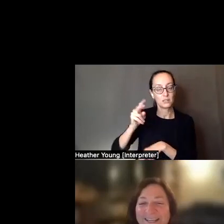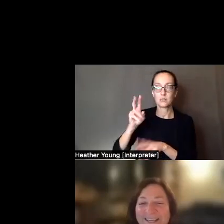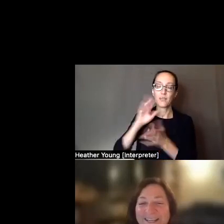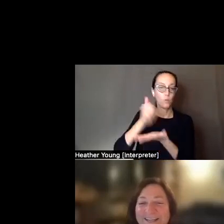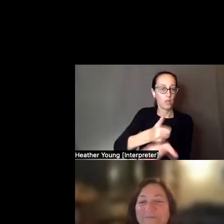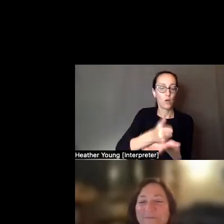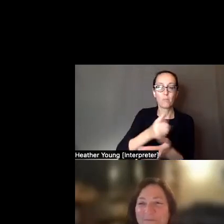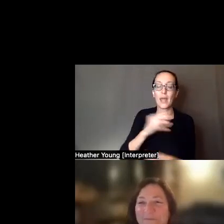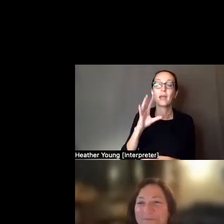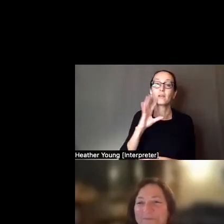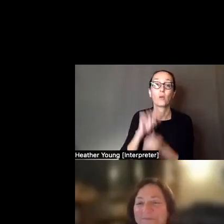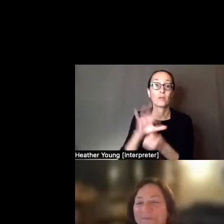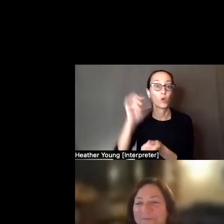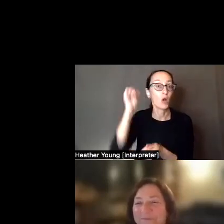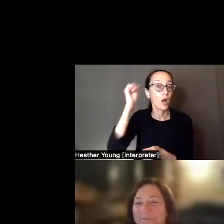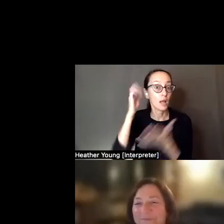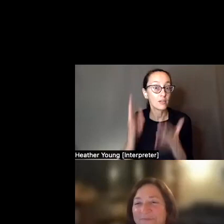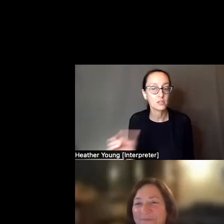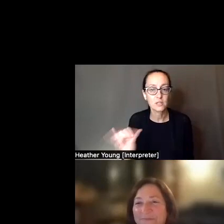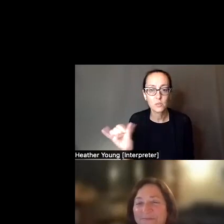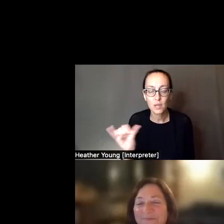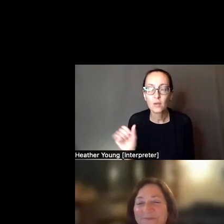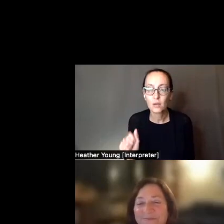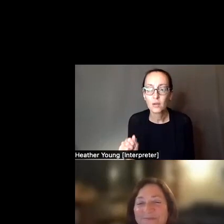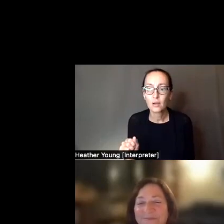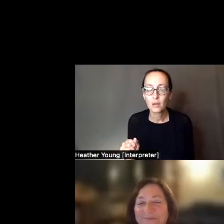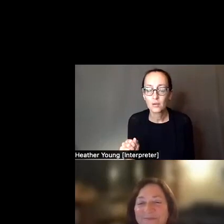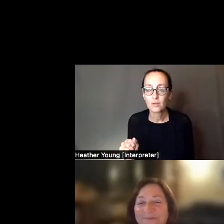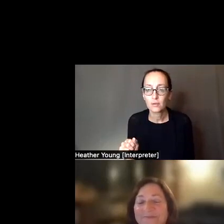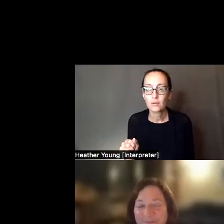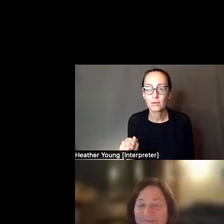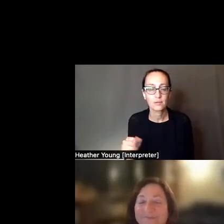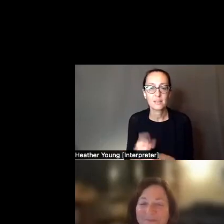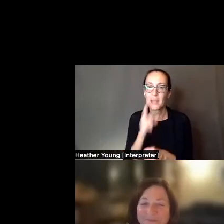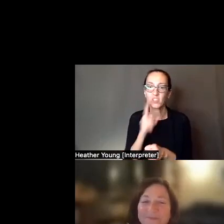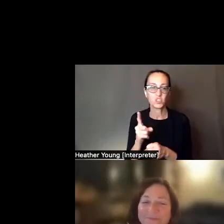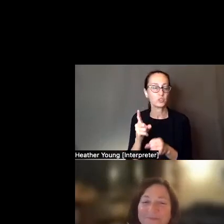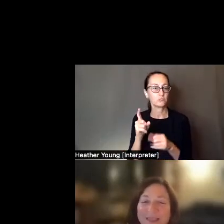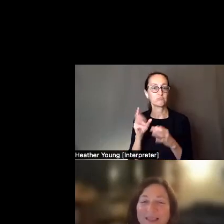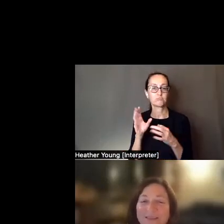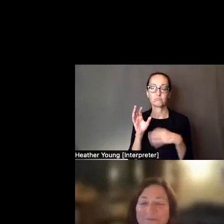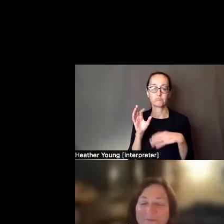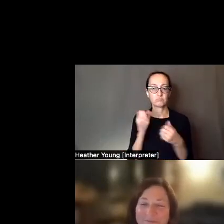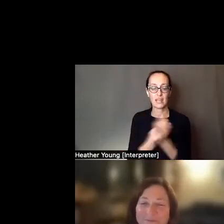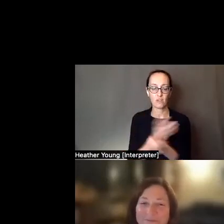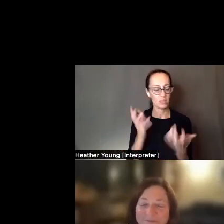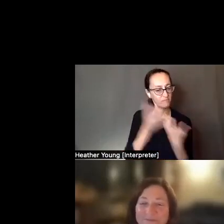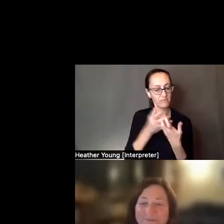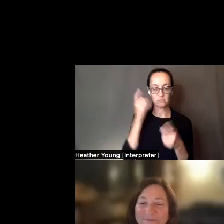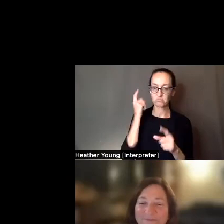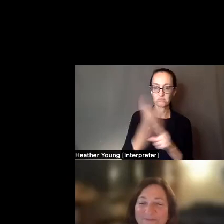as well, just to make sure that the mapping is spot on. And yeah,